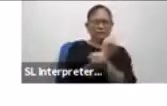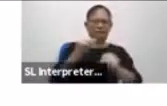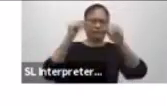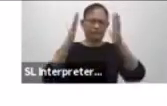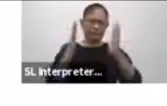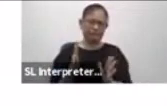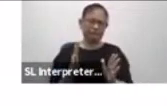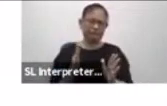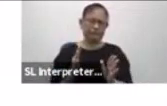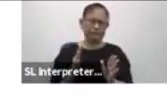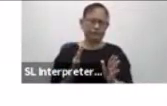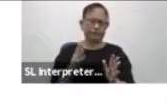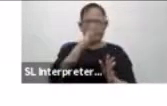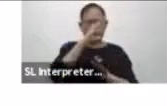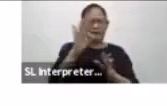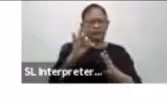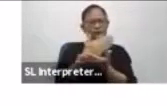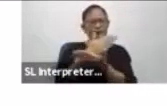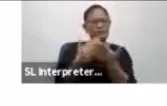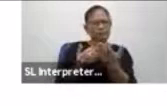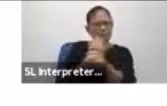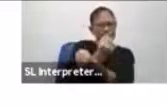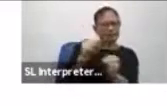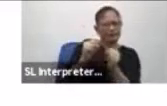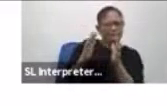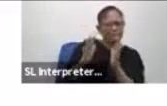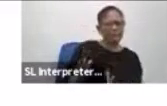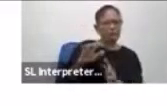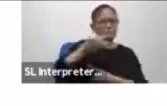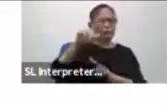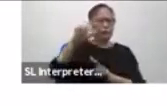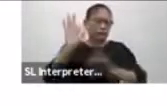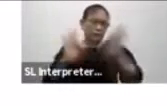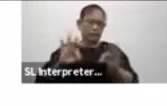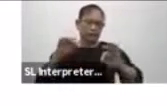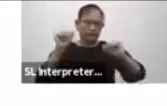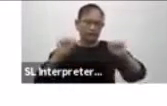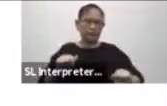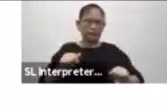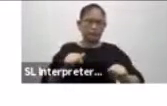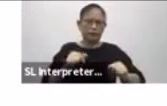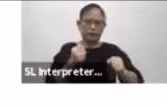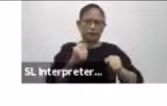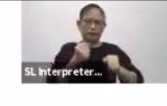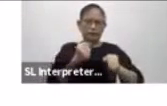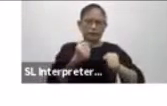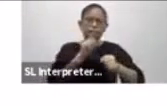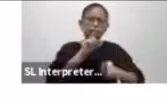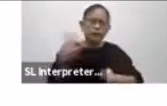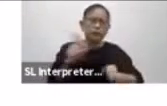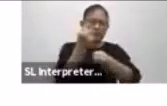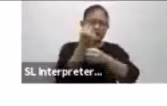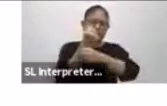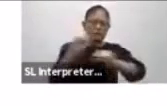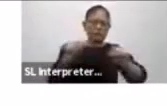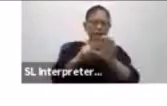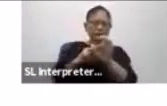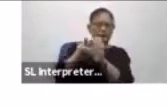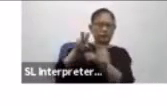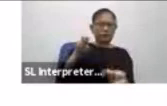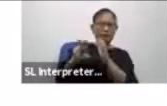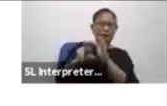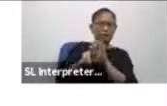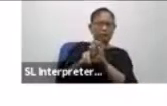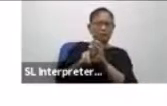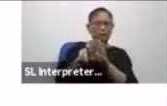providing, you know, safety planning options for women when they're able to safely leave the situation of abuse. You'll see here an example at the bottom,